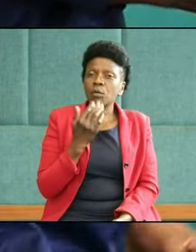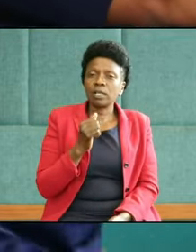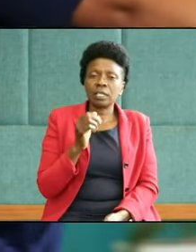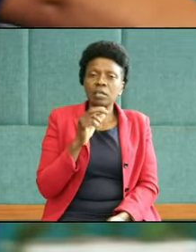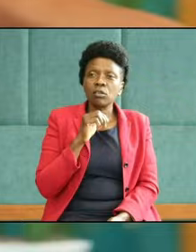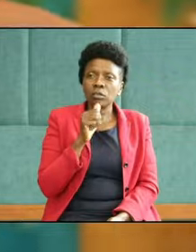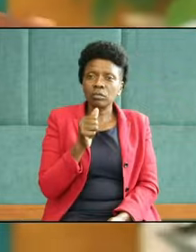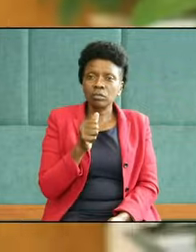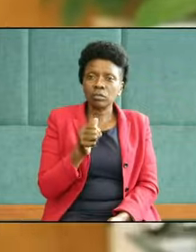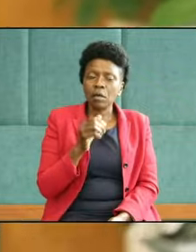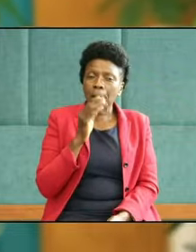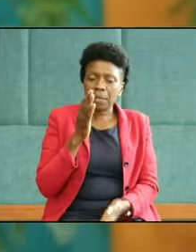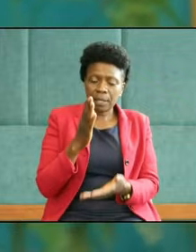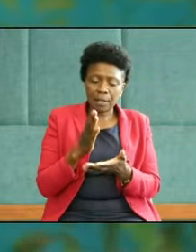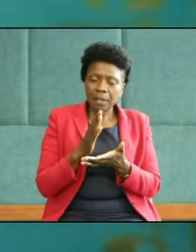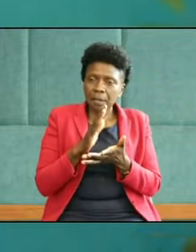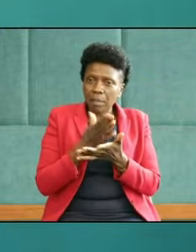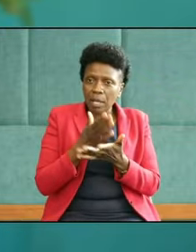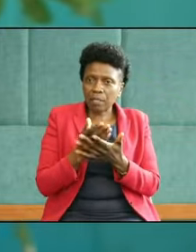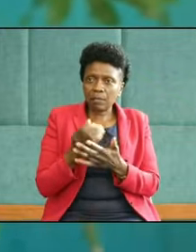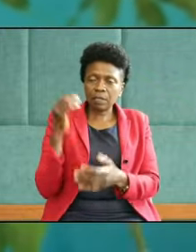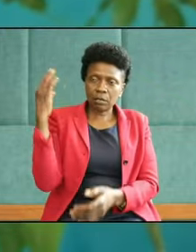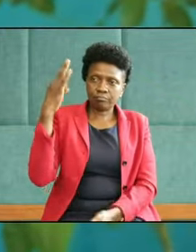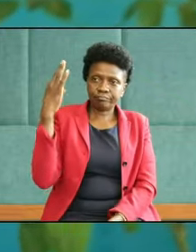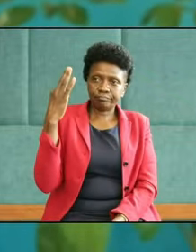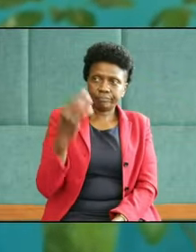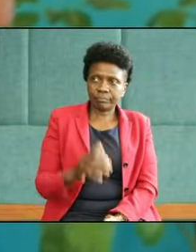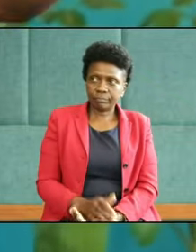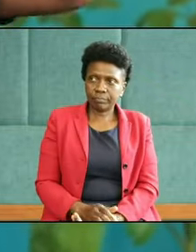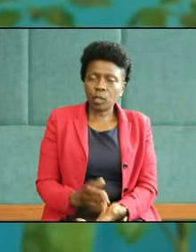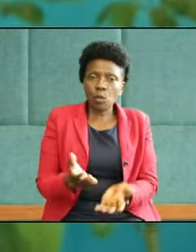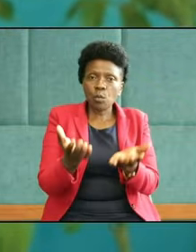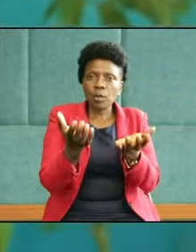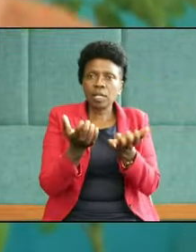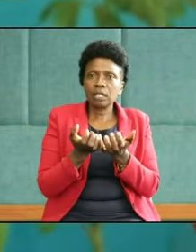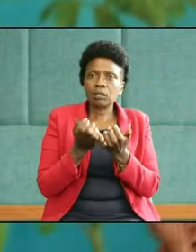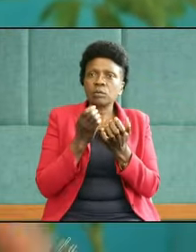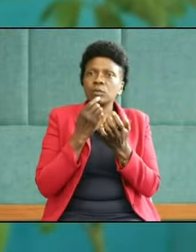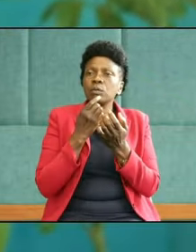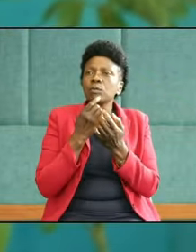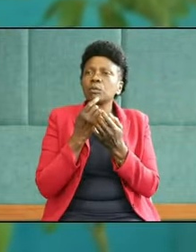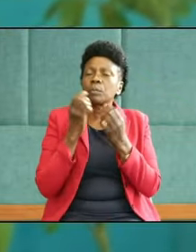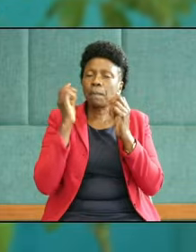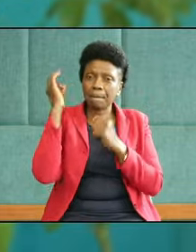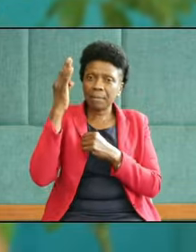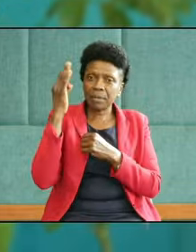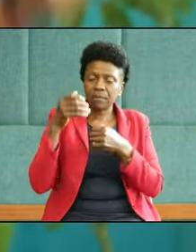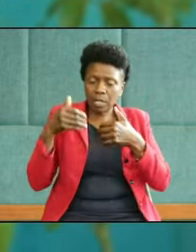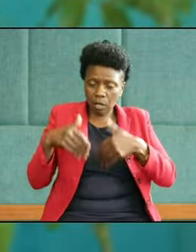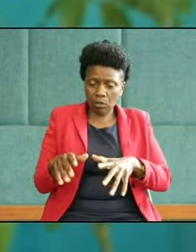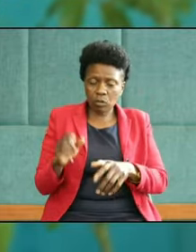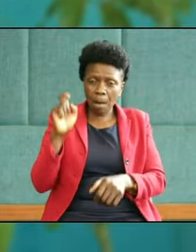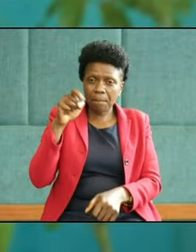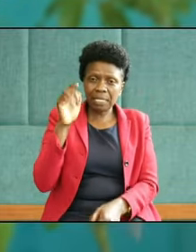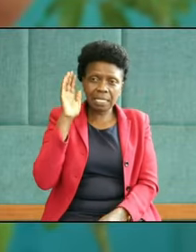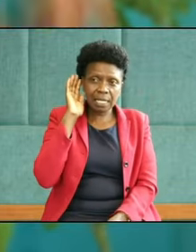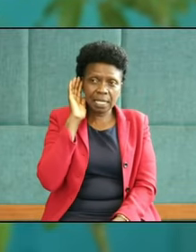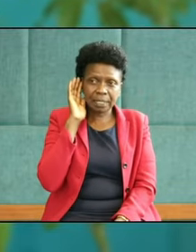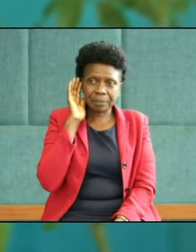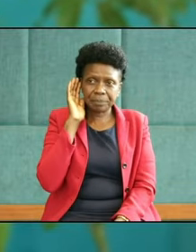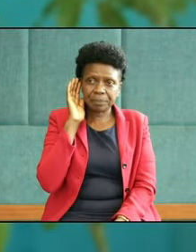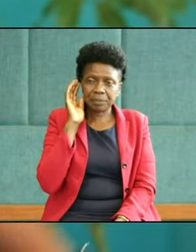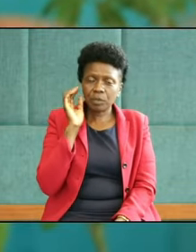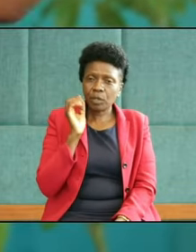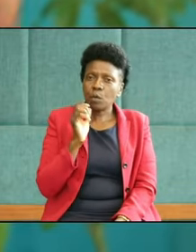need to preach to empty seats, we don't need to preach to church members, we need to preach to the lost who must hear, who must hear,